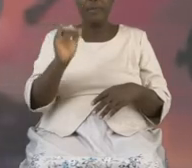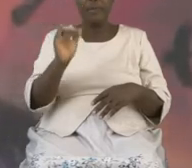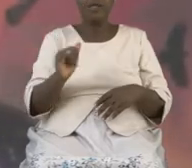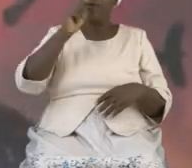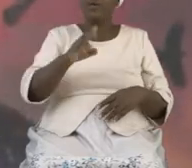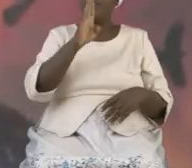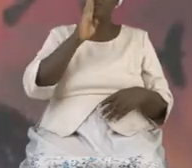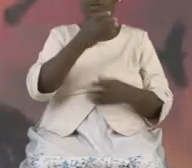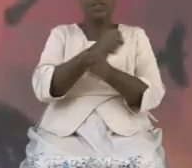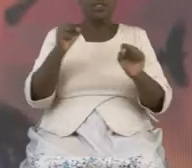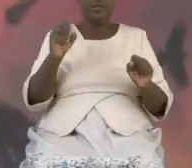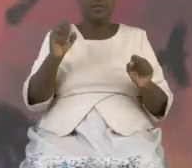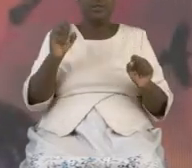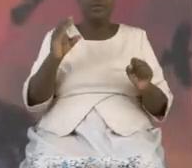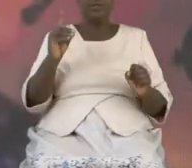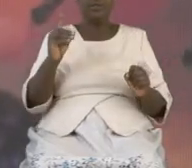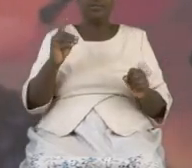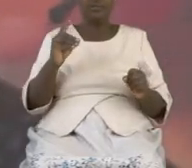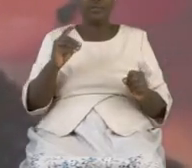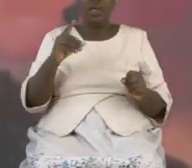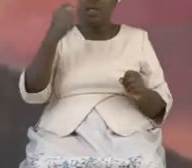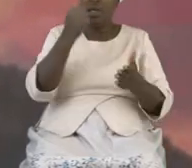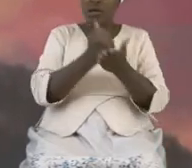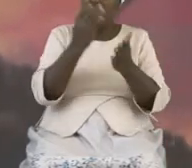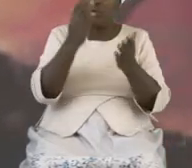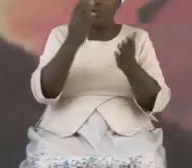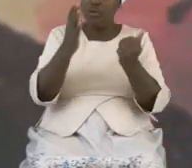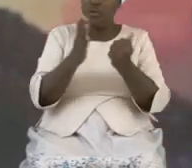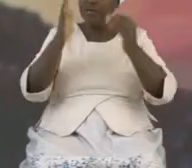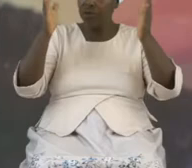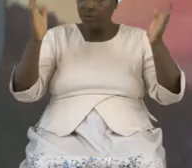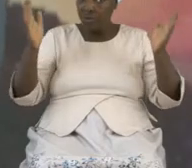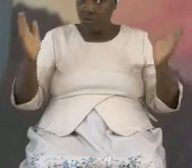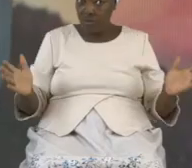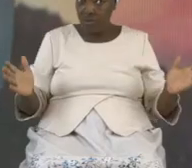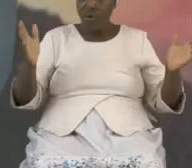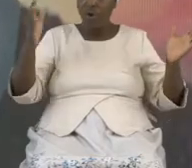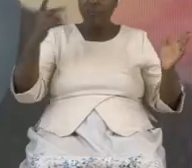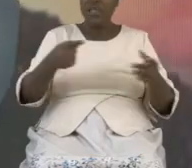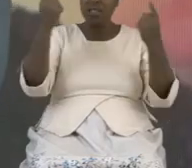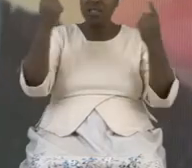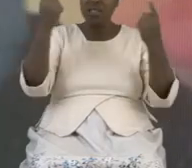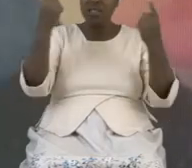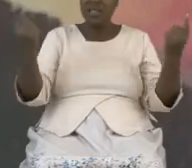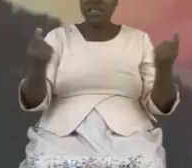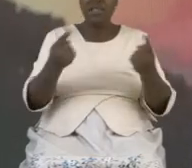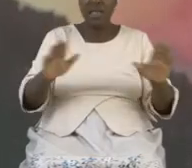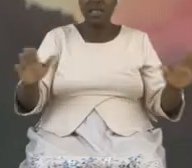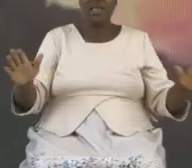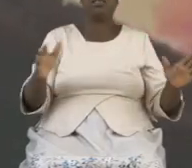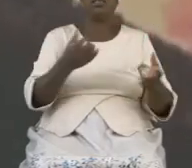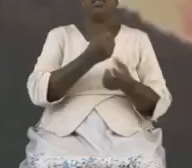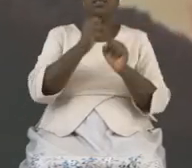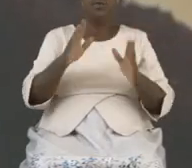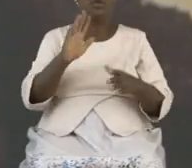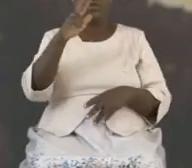saved. The crucifixion of the sinless Savior. Three things. Number